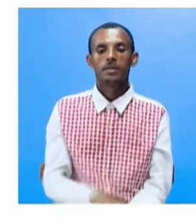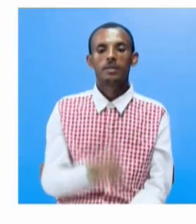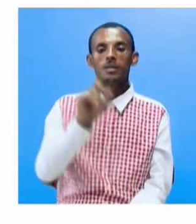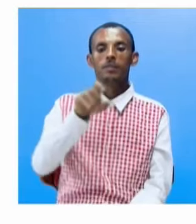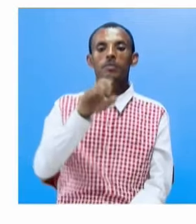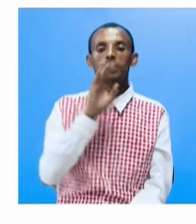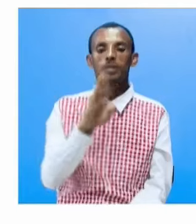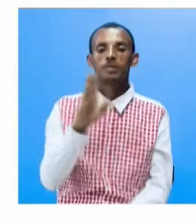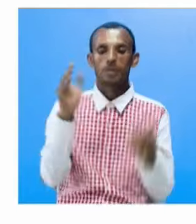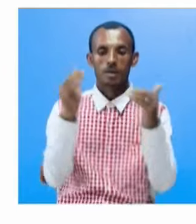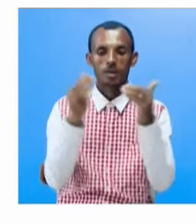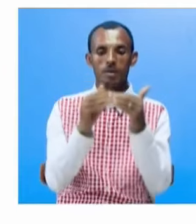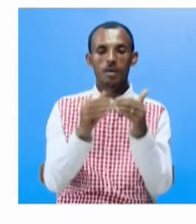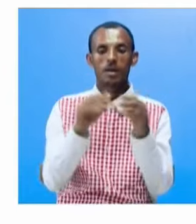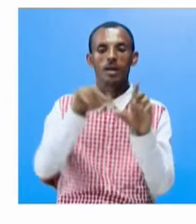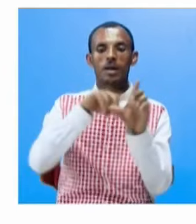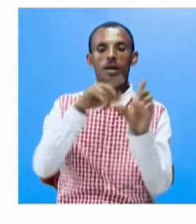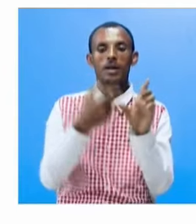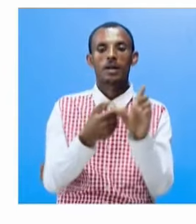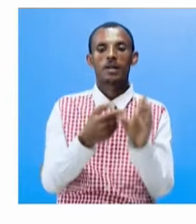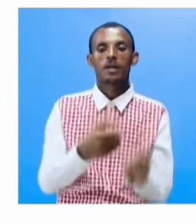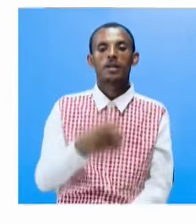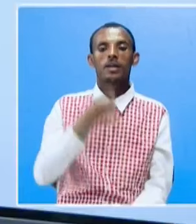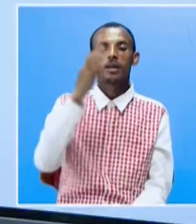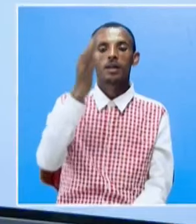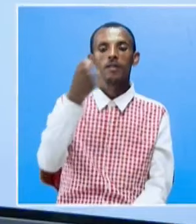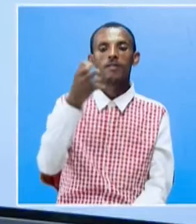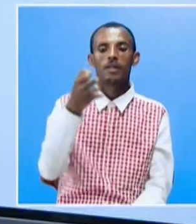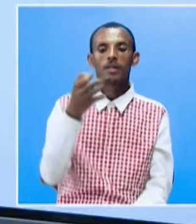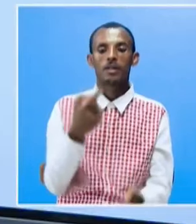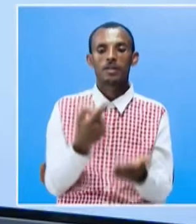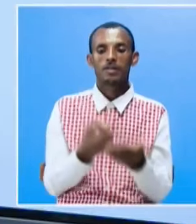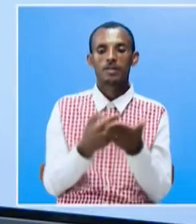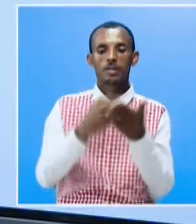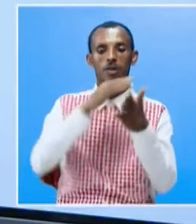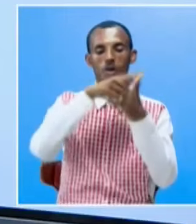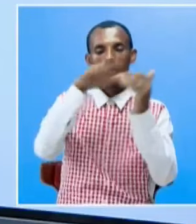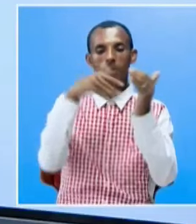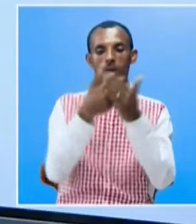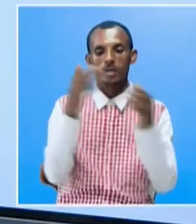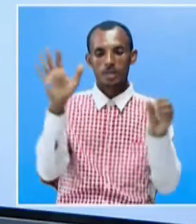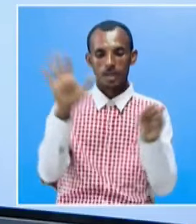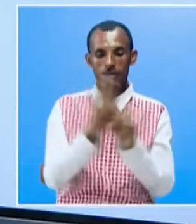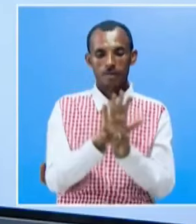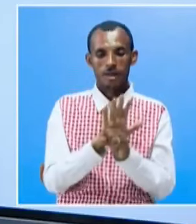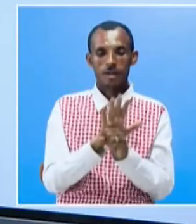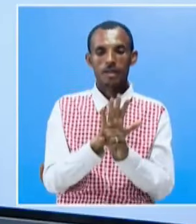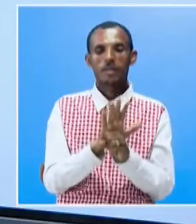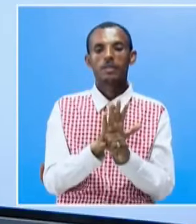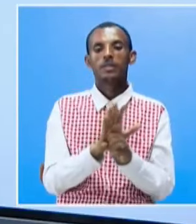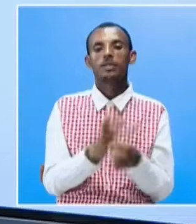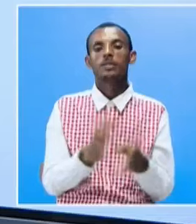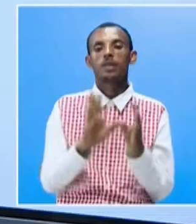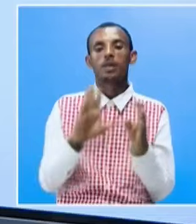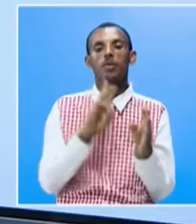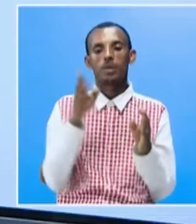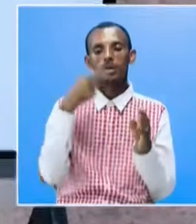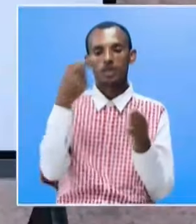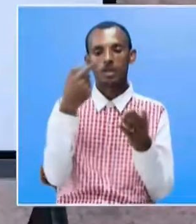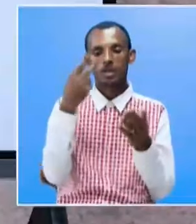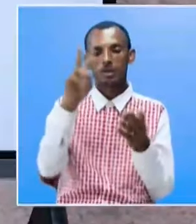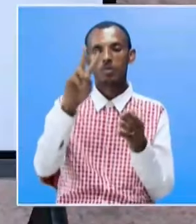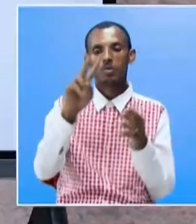must fit angle F. If these all are satisfied, then we say the two triangles